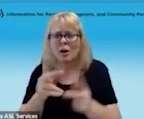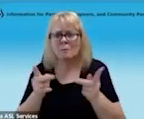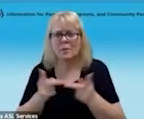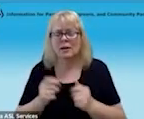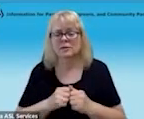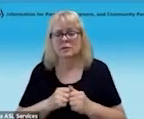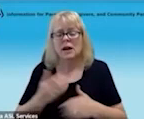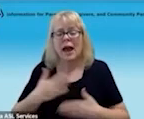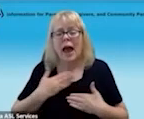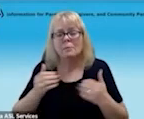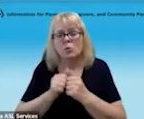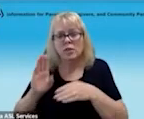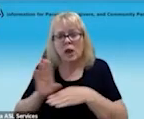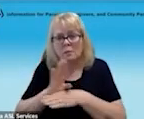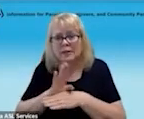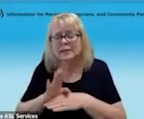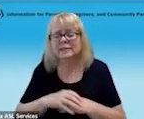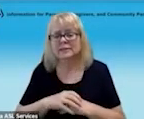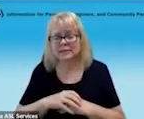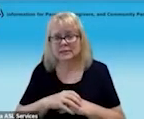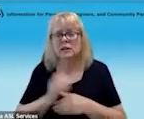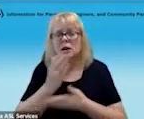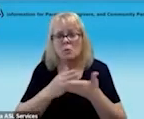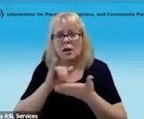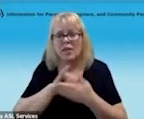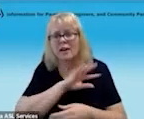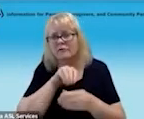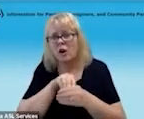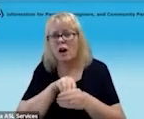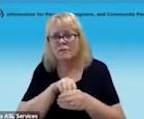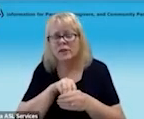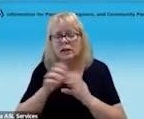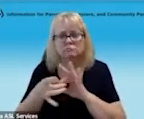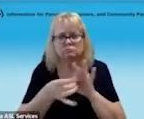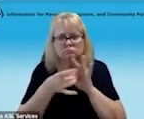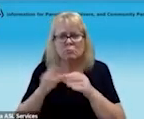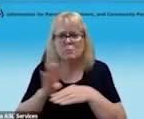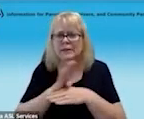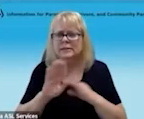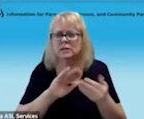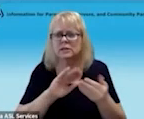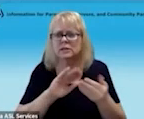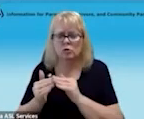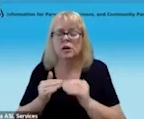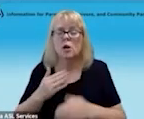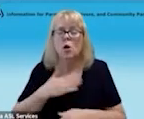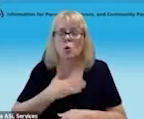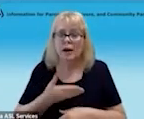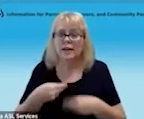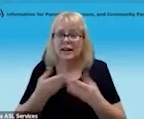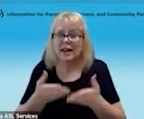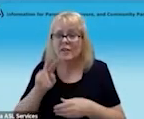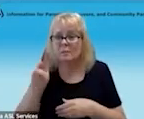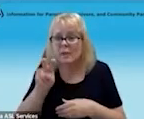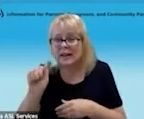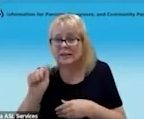my hats off to all my fellow panelists who continue to emphasize this. We have to meet people where they are. And I have been so